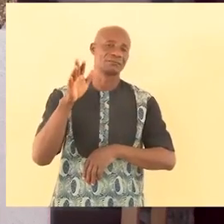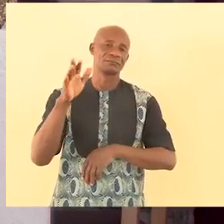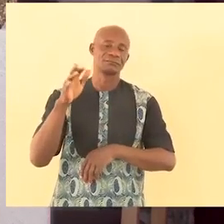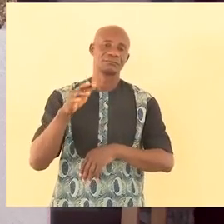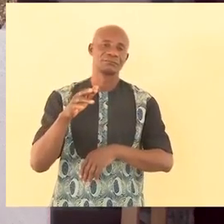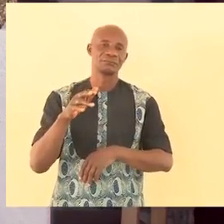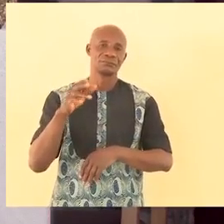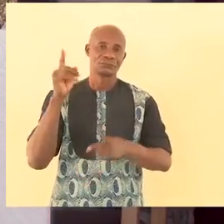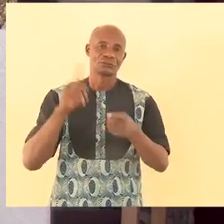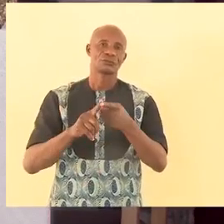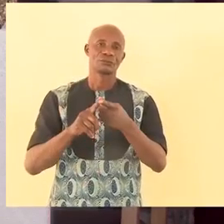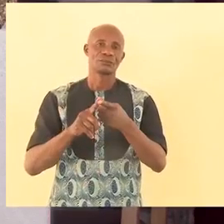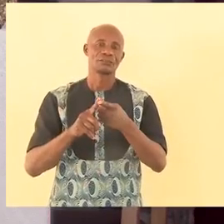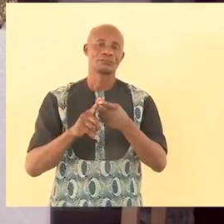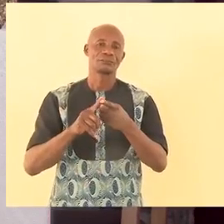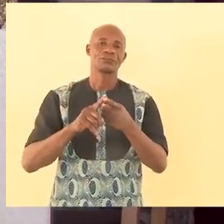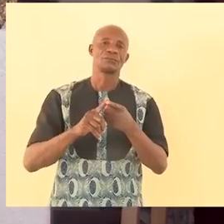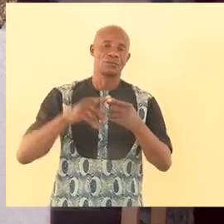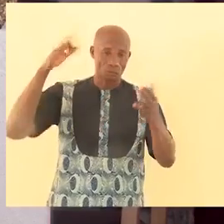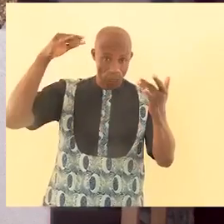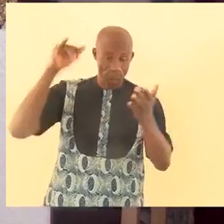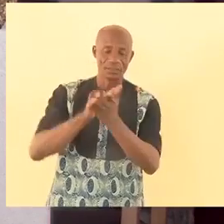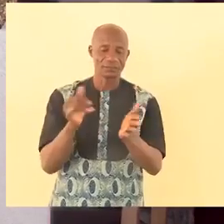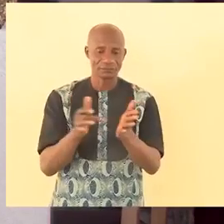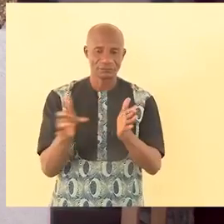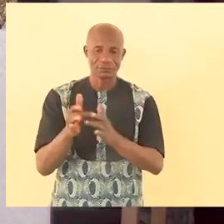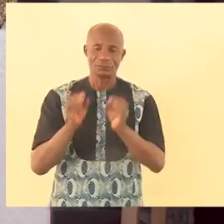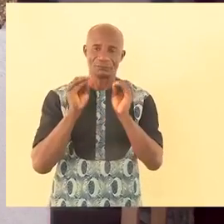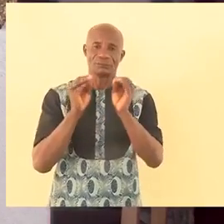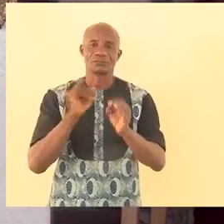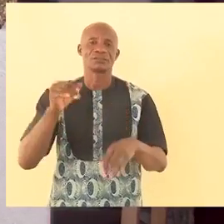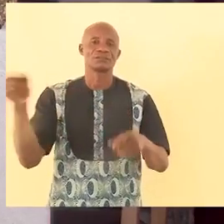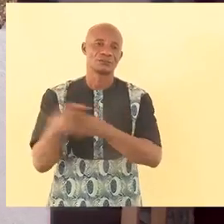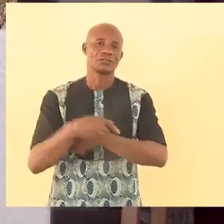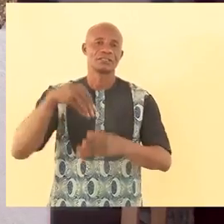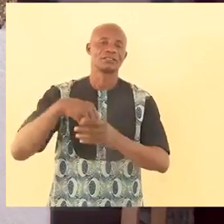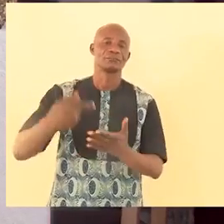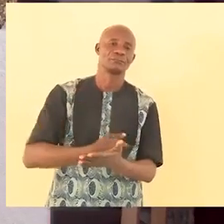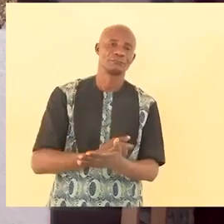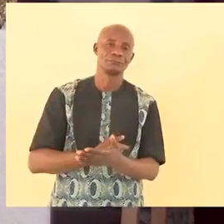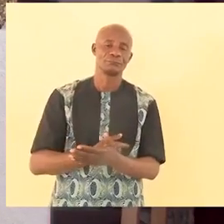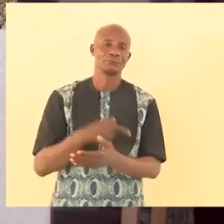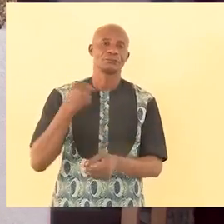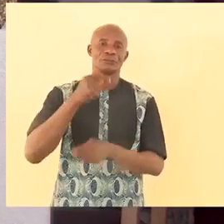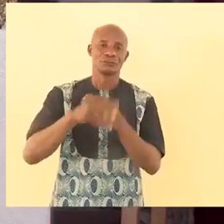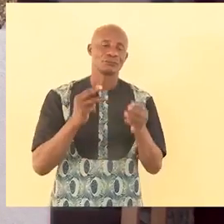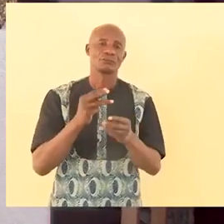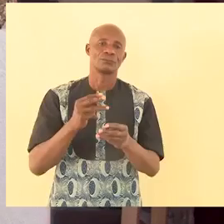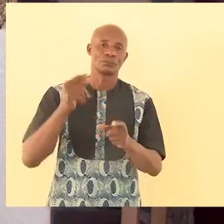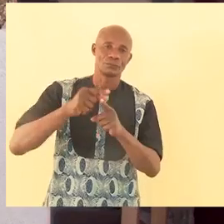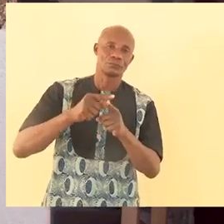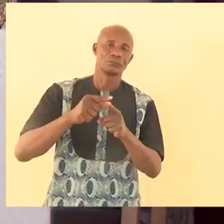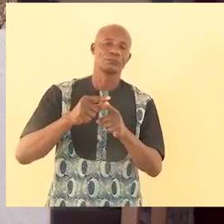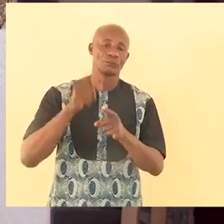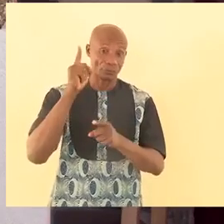nothing compared to the eschatological hope that Jesus is teaching in the gospel today. Reward is